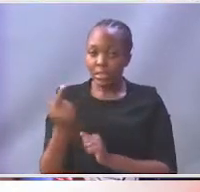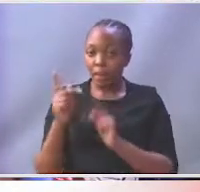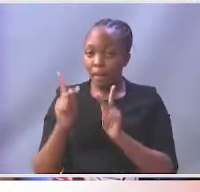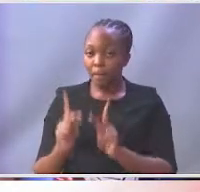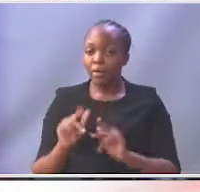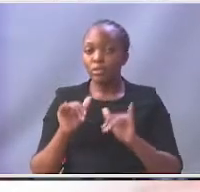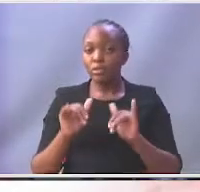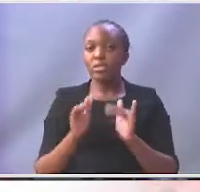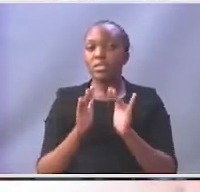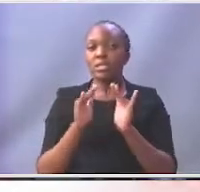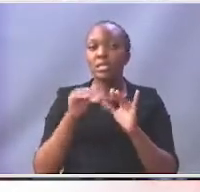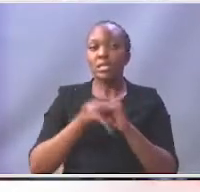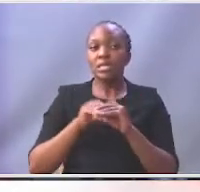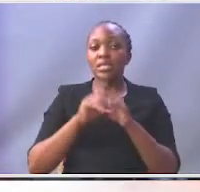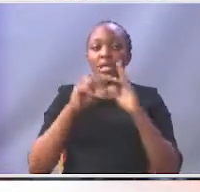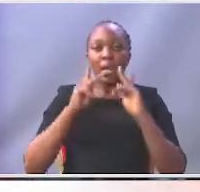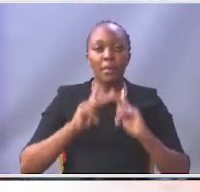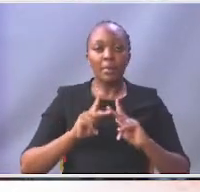amani.